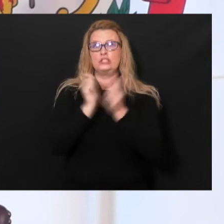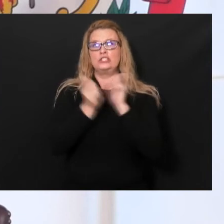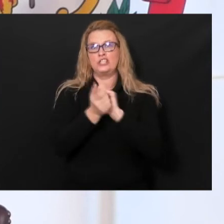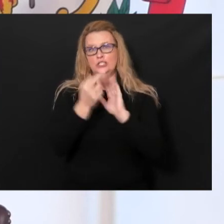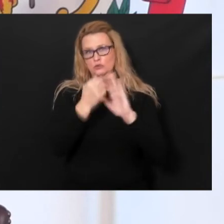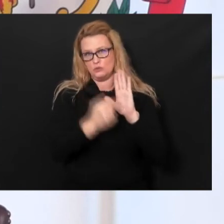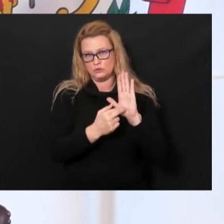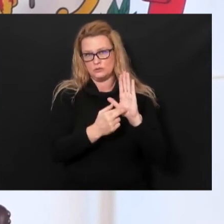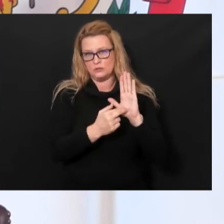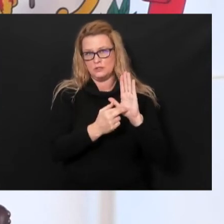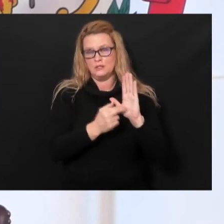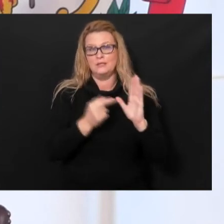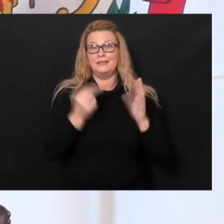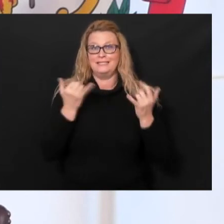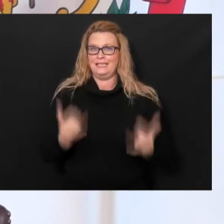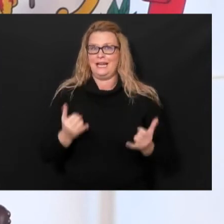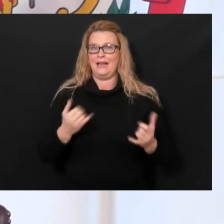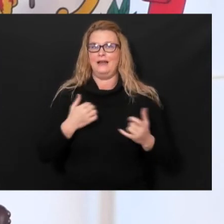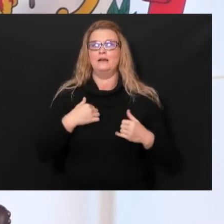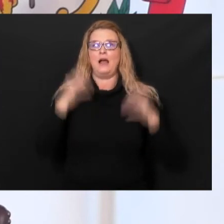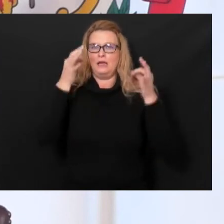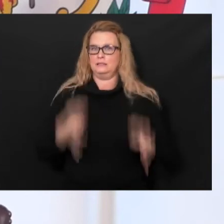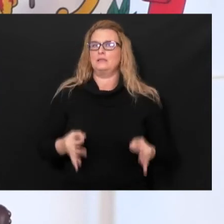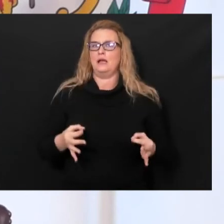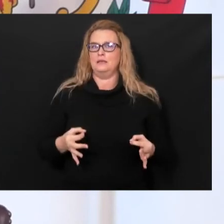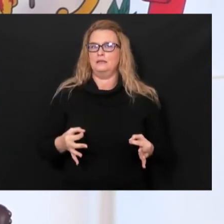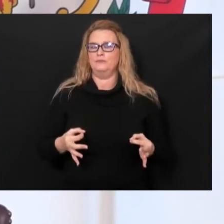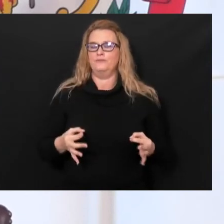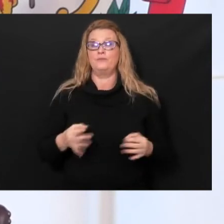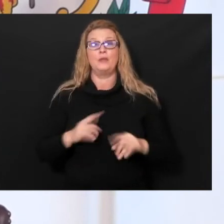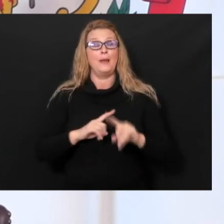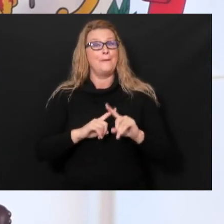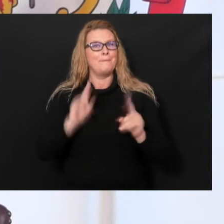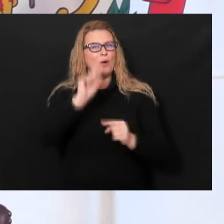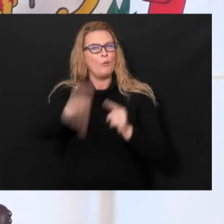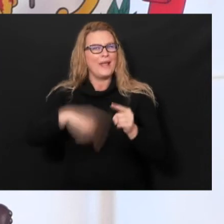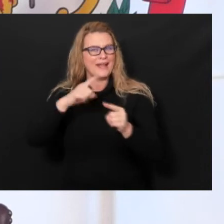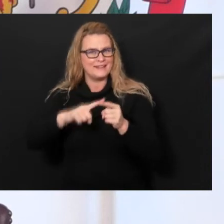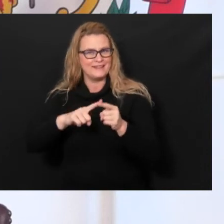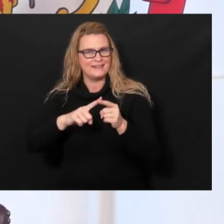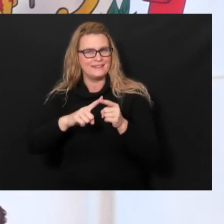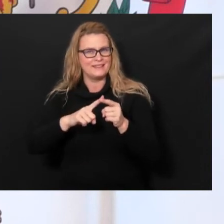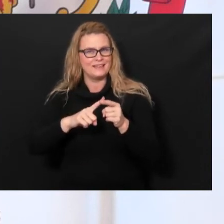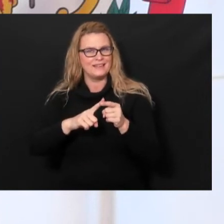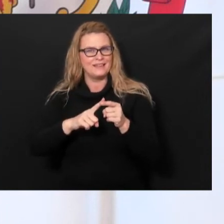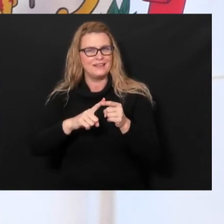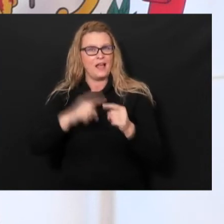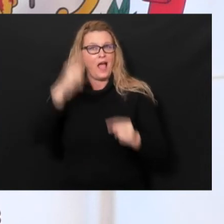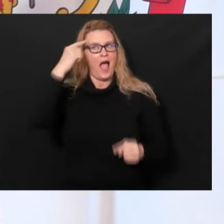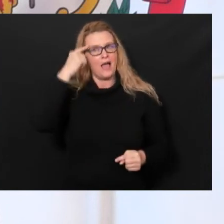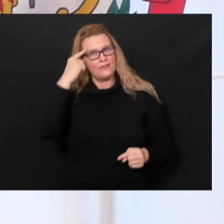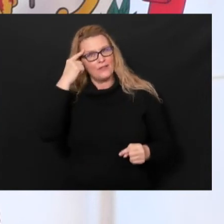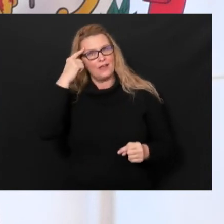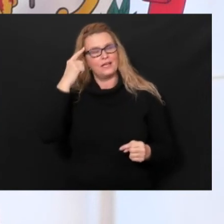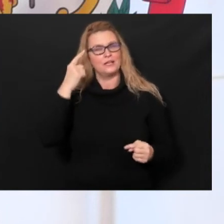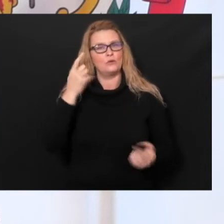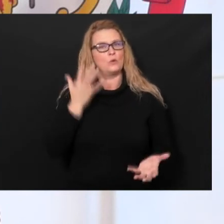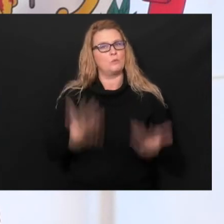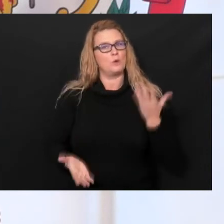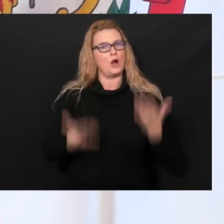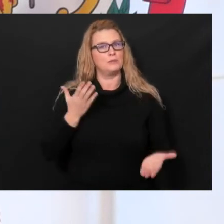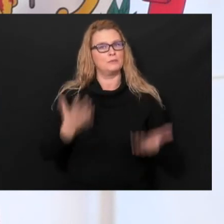then today we moved. Now, from the standpoint of when, I think that probably